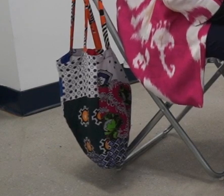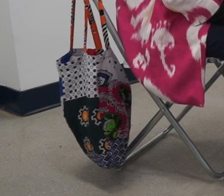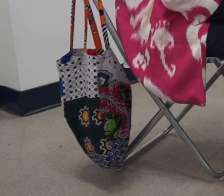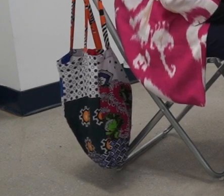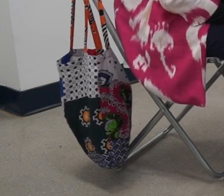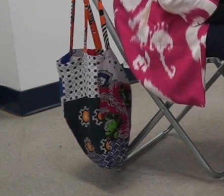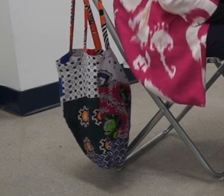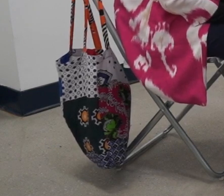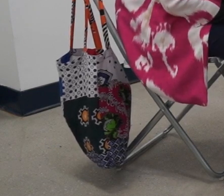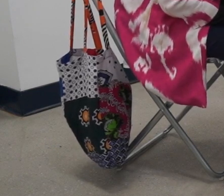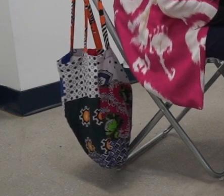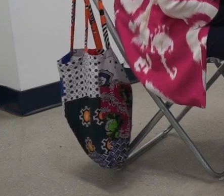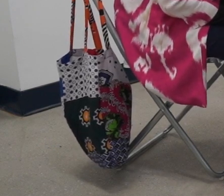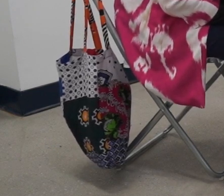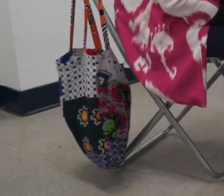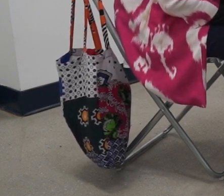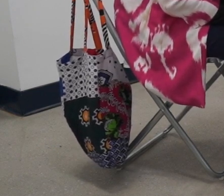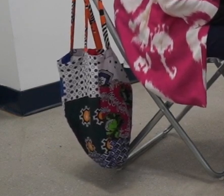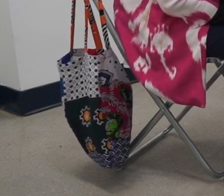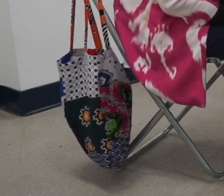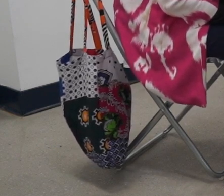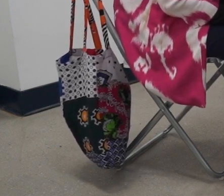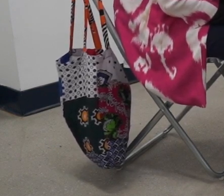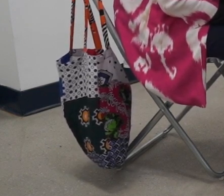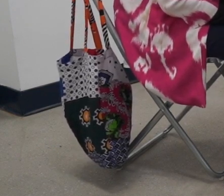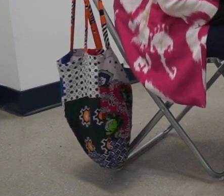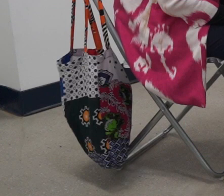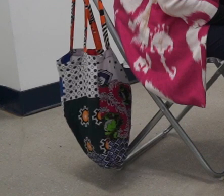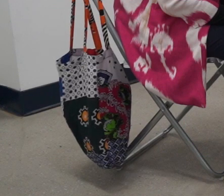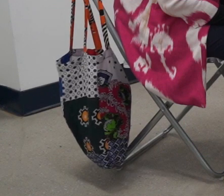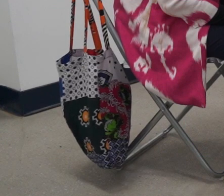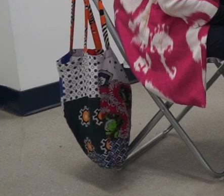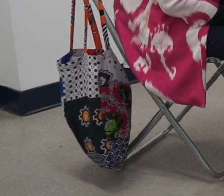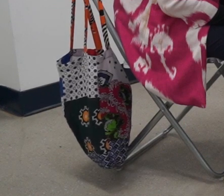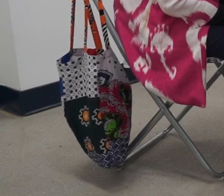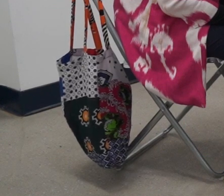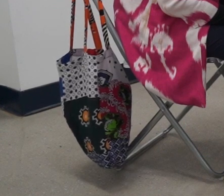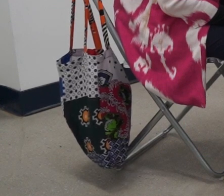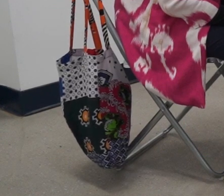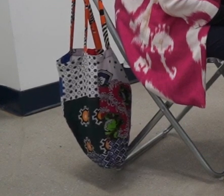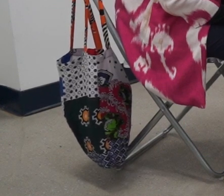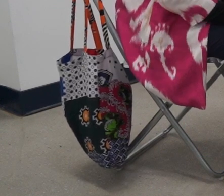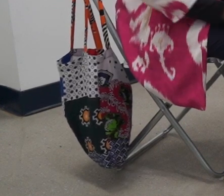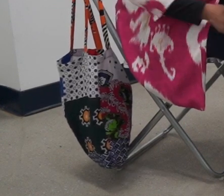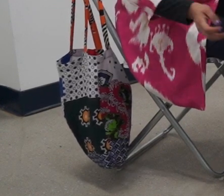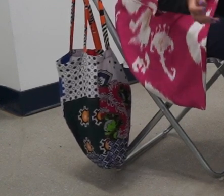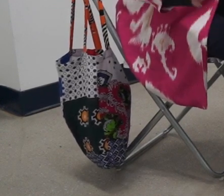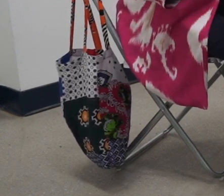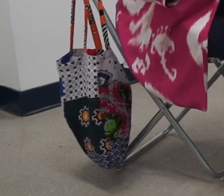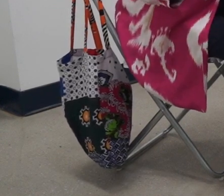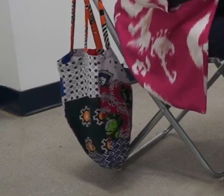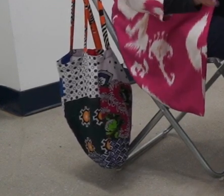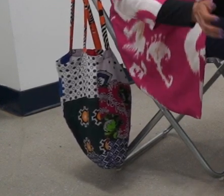that. Any other questions or comments? Oh yeah, I think in general, I also have a law